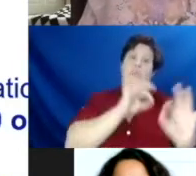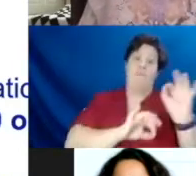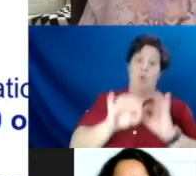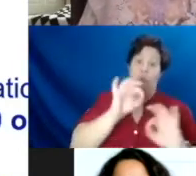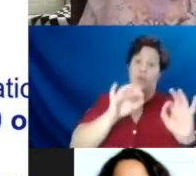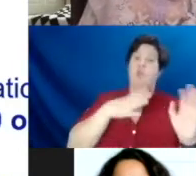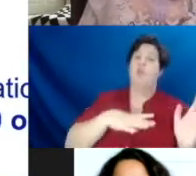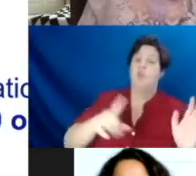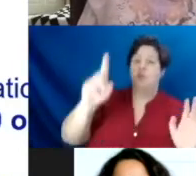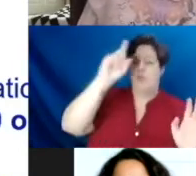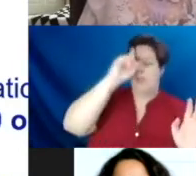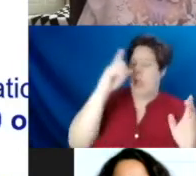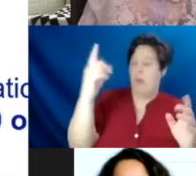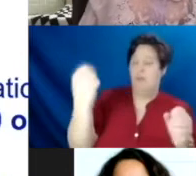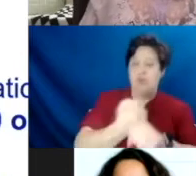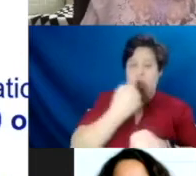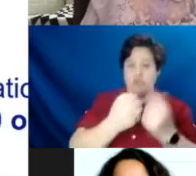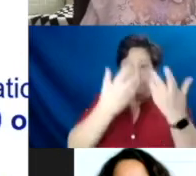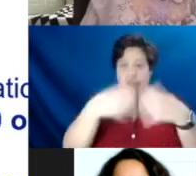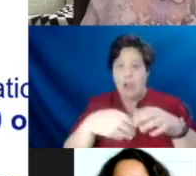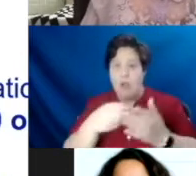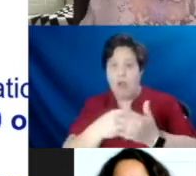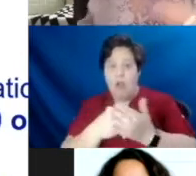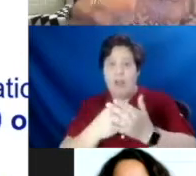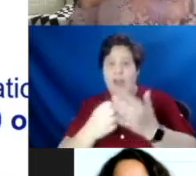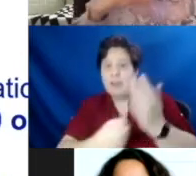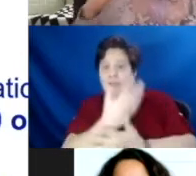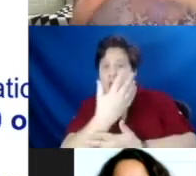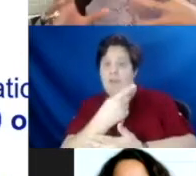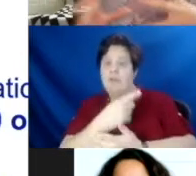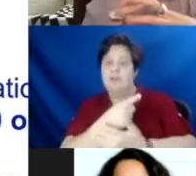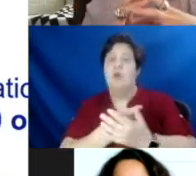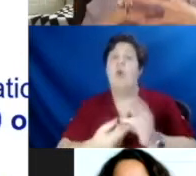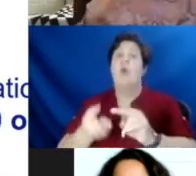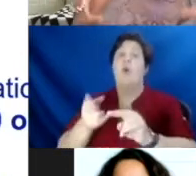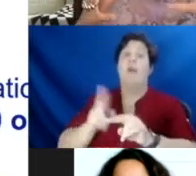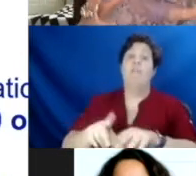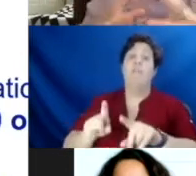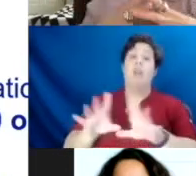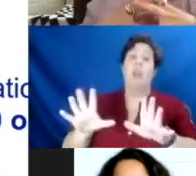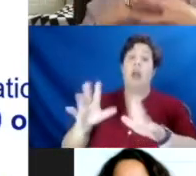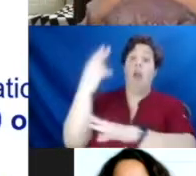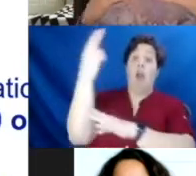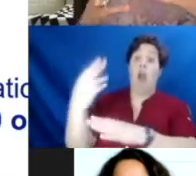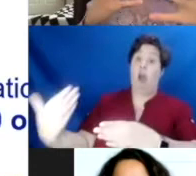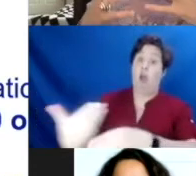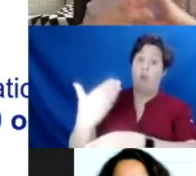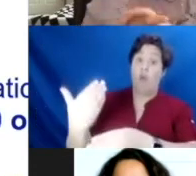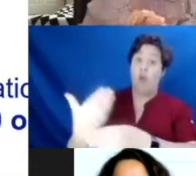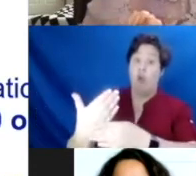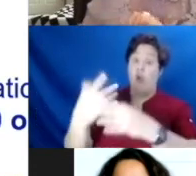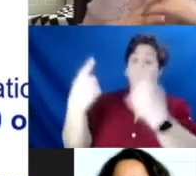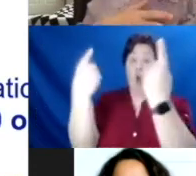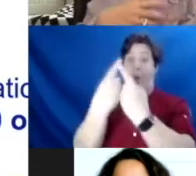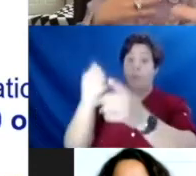thinking about the production and technical development of it, or if it's a artwork, so an